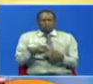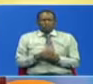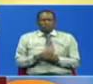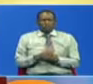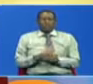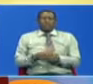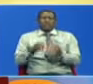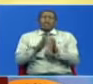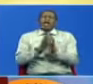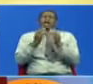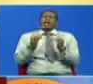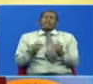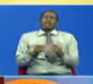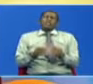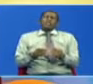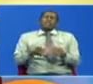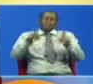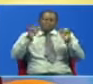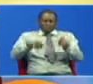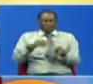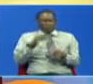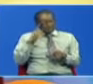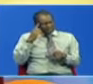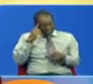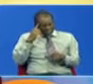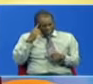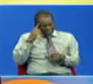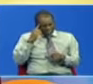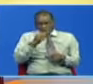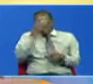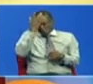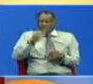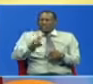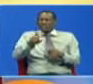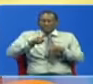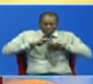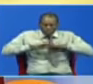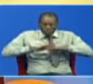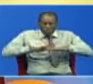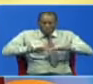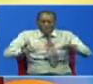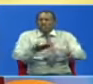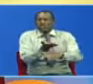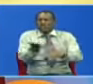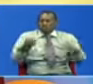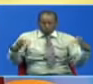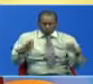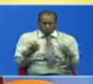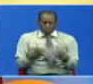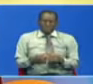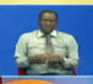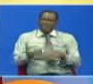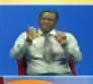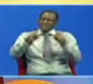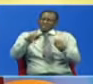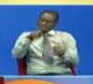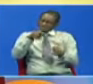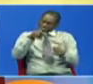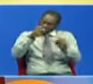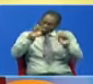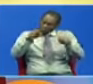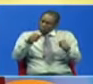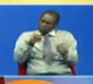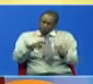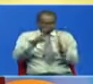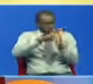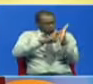that enables this virus to spread in those communities. Could it be that containment measures are